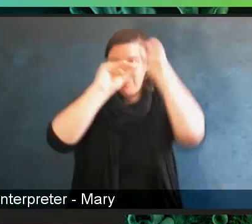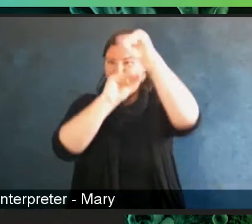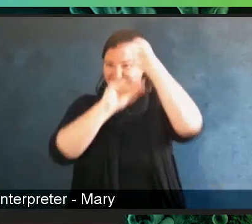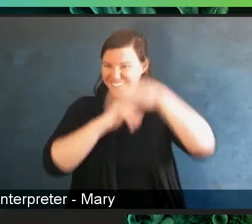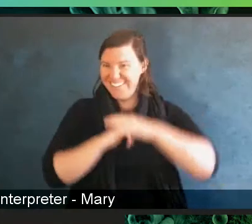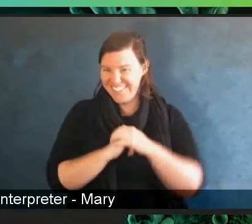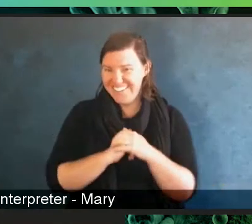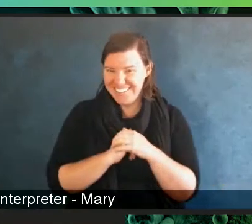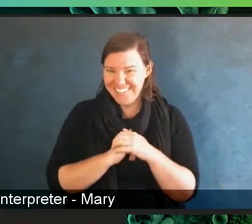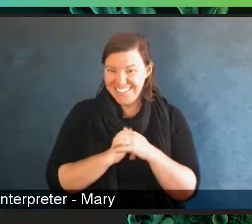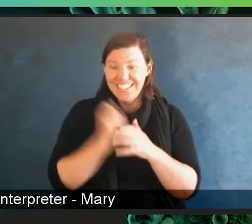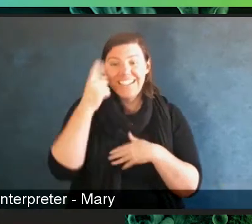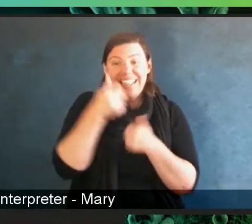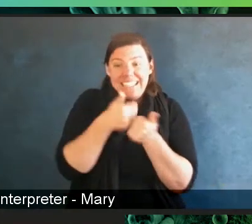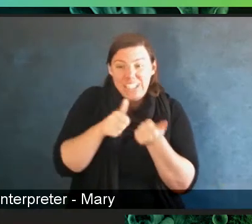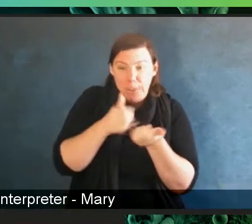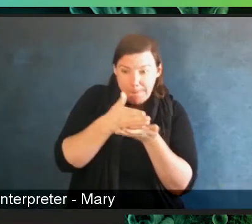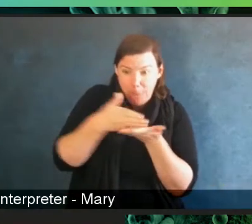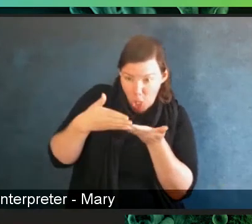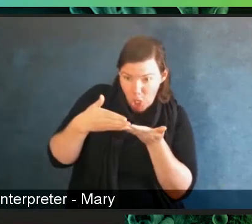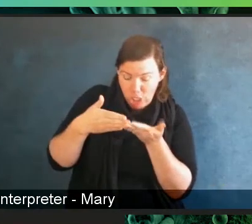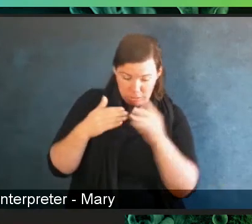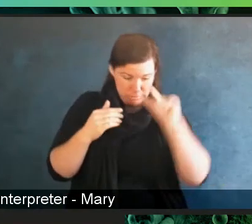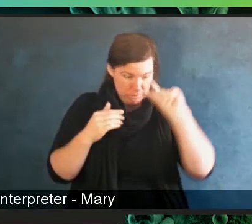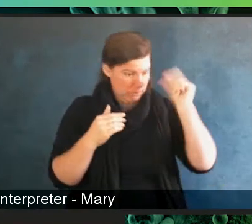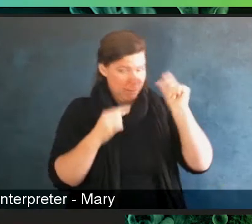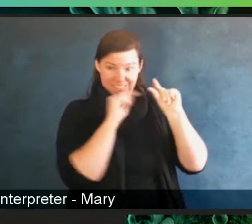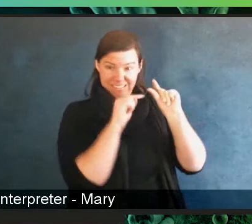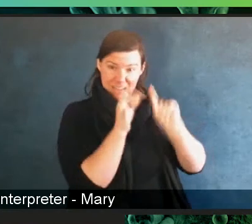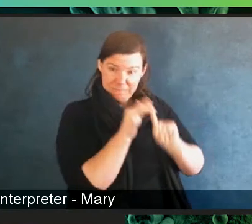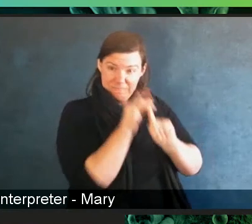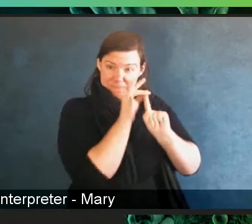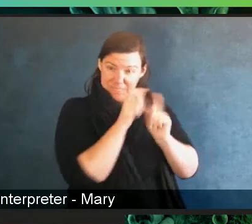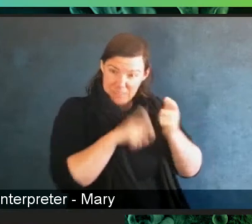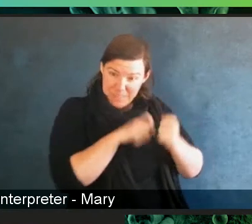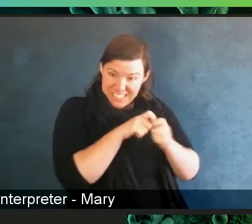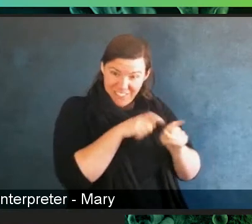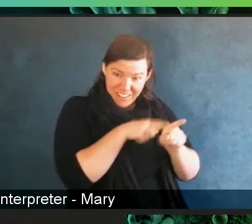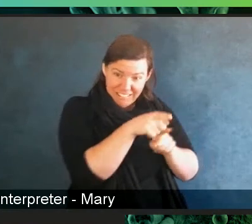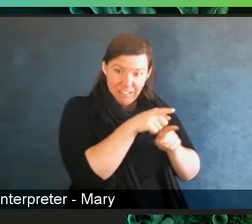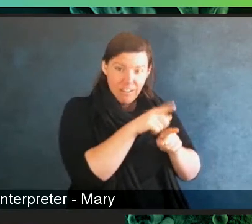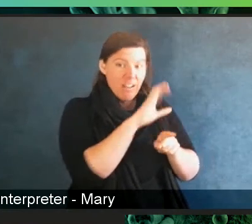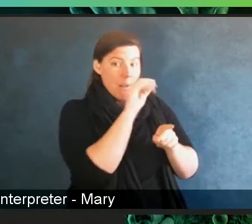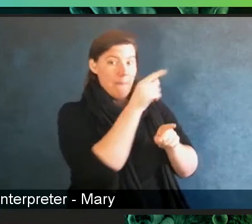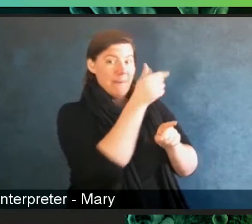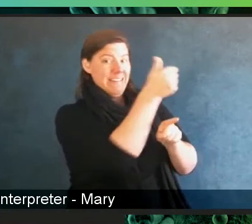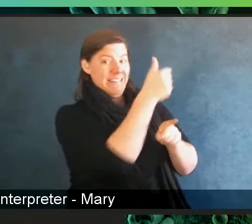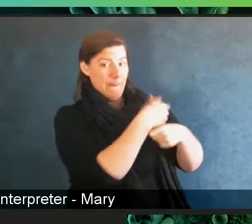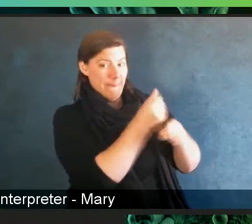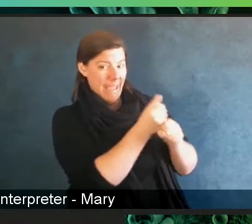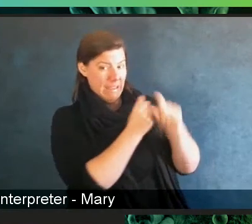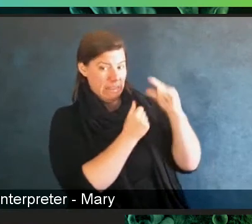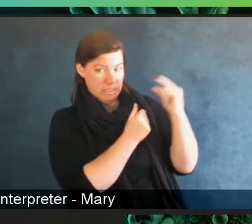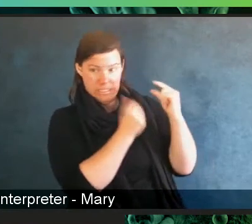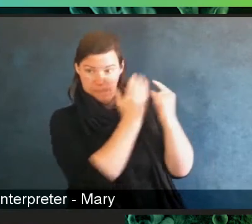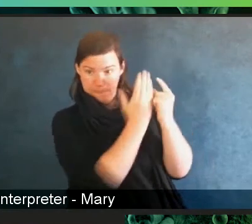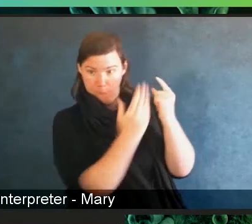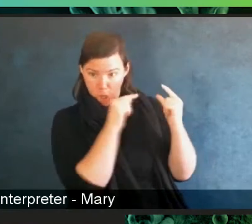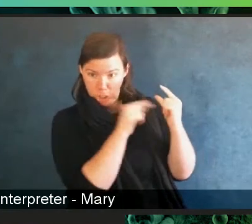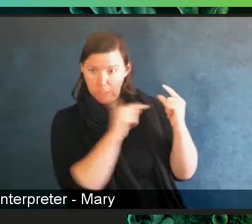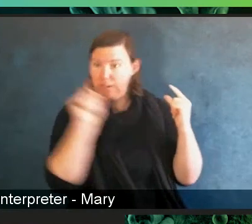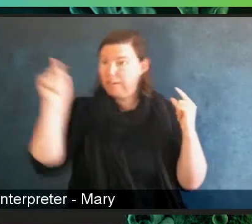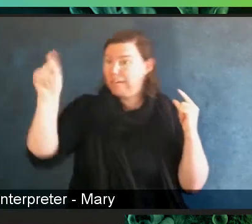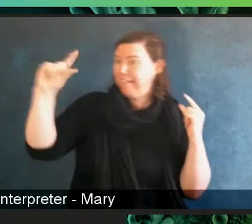several different companies to get everything sorted out. For example, there are certain caveats about having a microscope like this in a